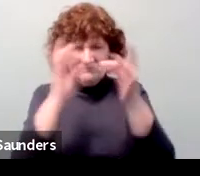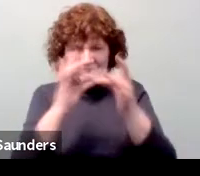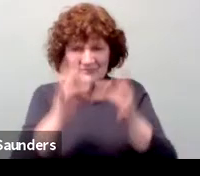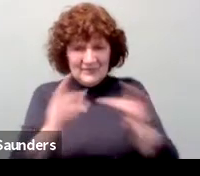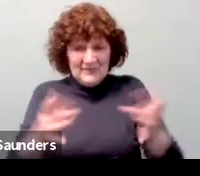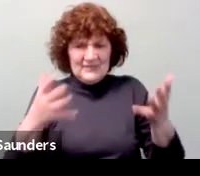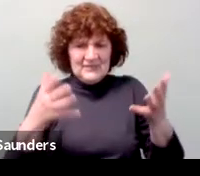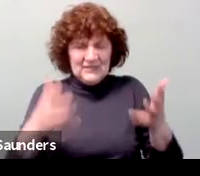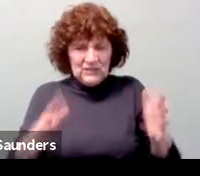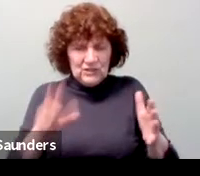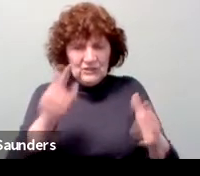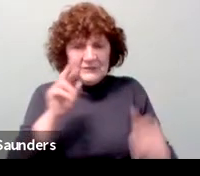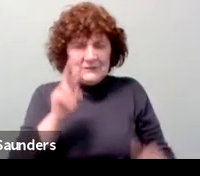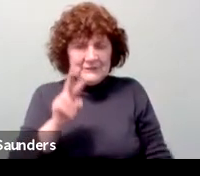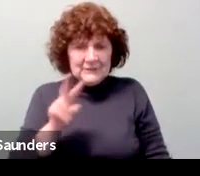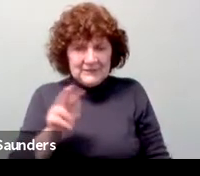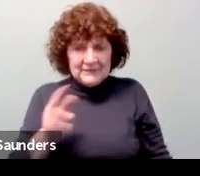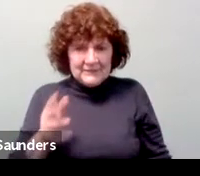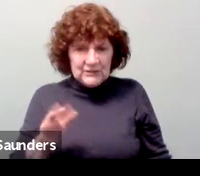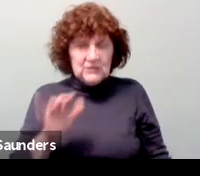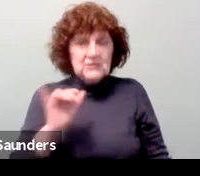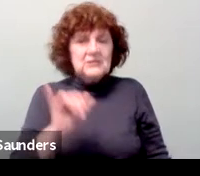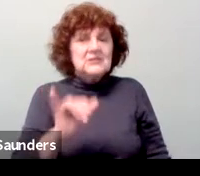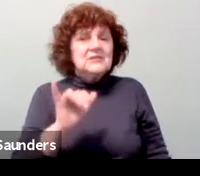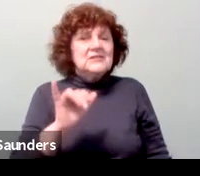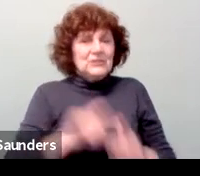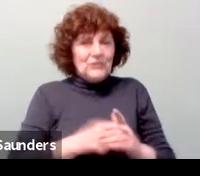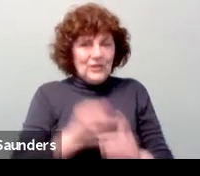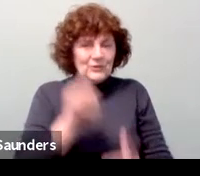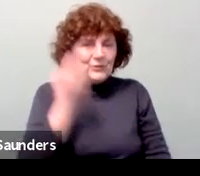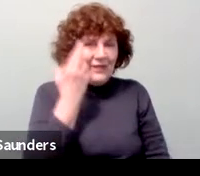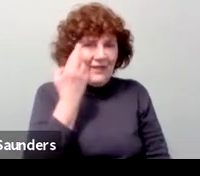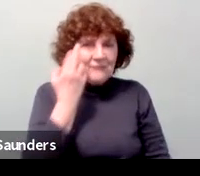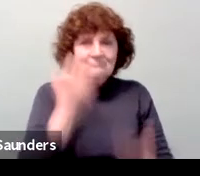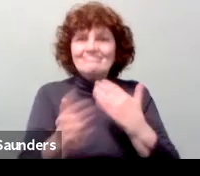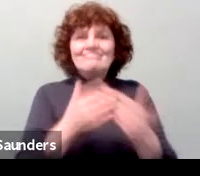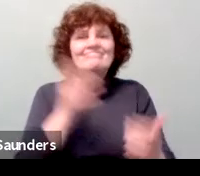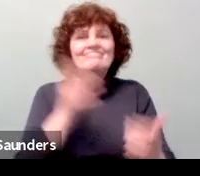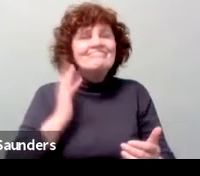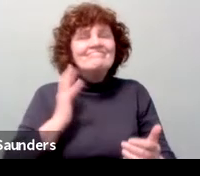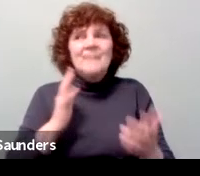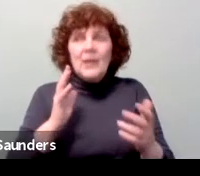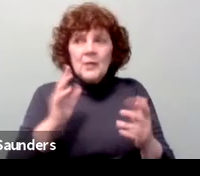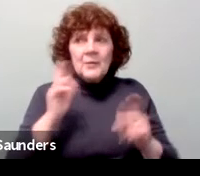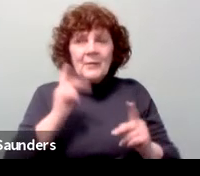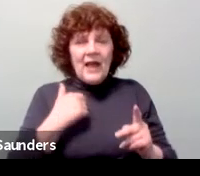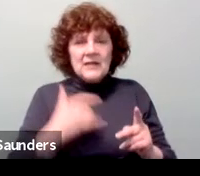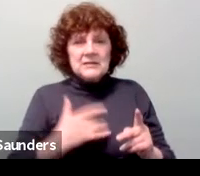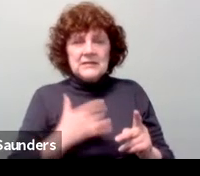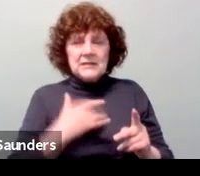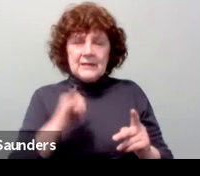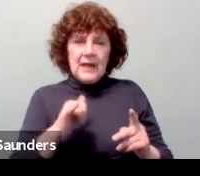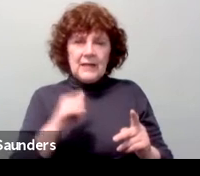understand that although there had been this sense that a priest who had